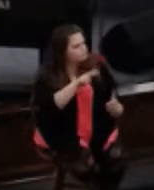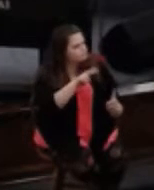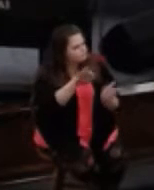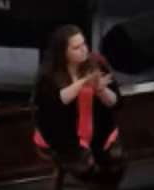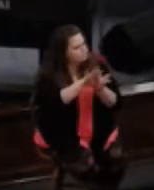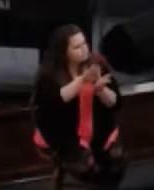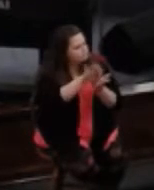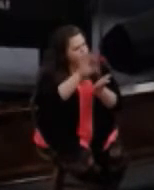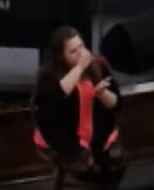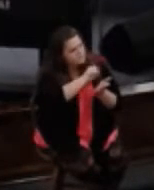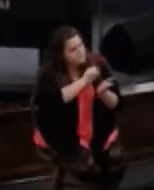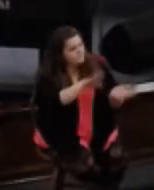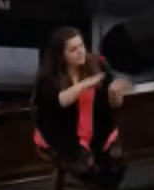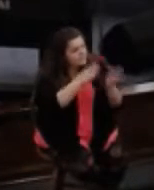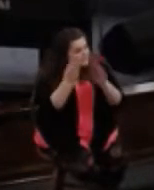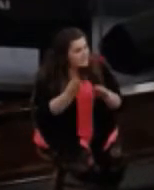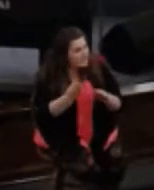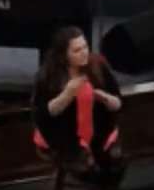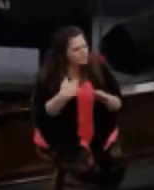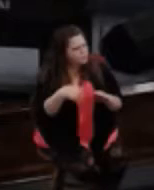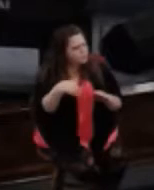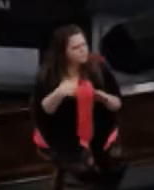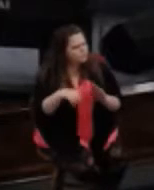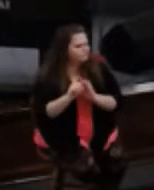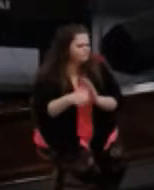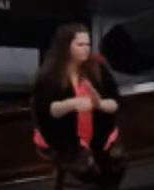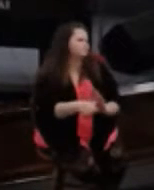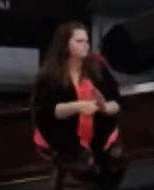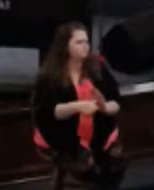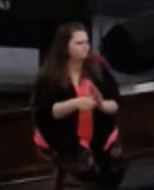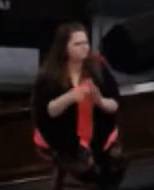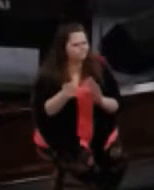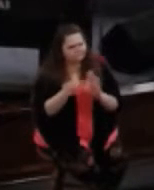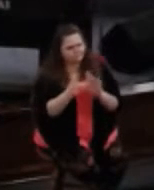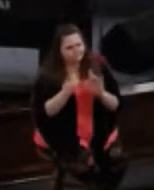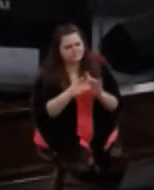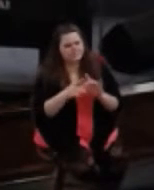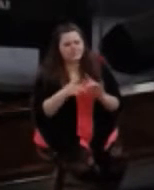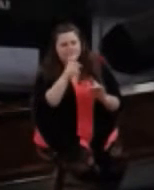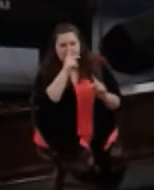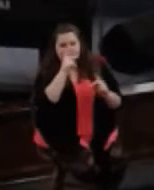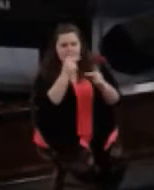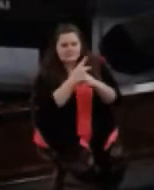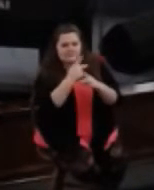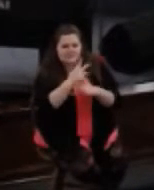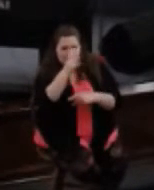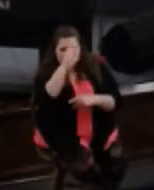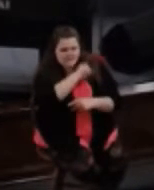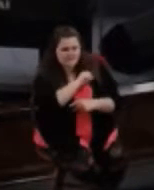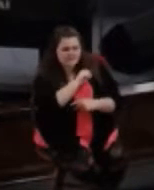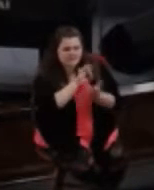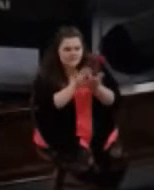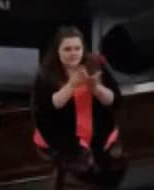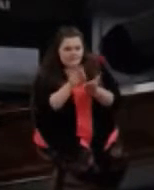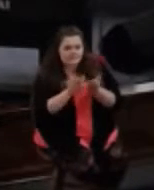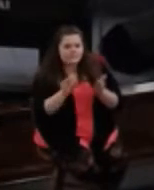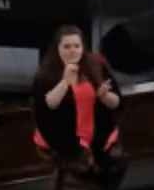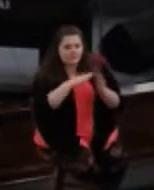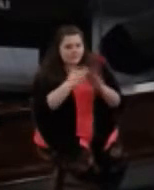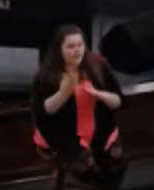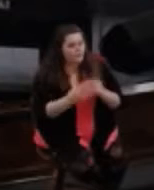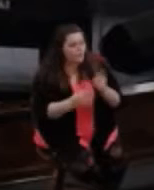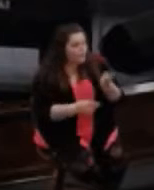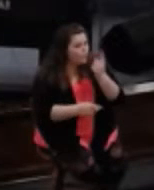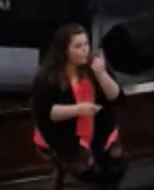statistics about death are very impressive, he says. The statistics about death, one out of every